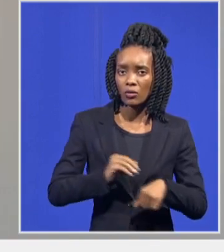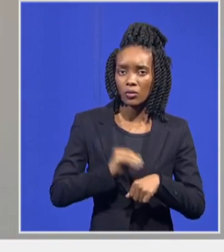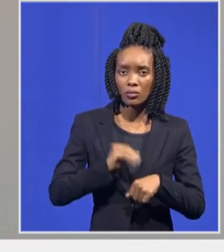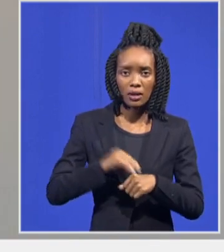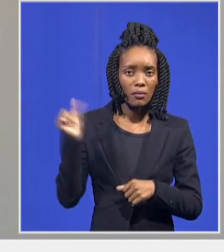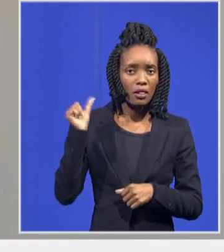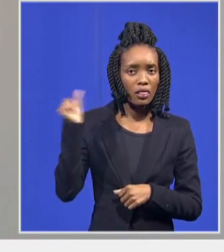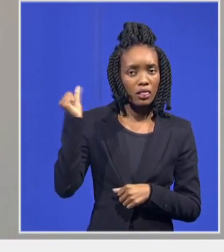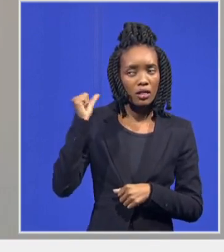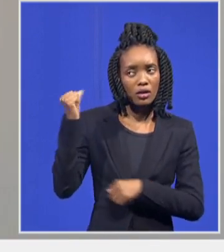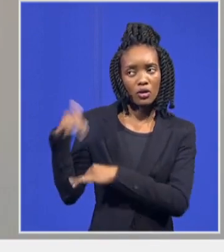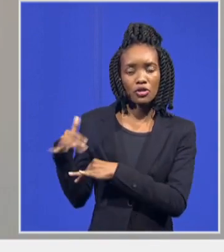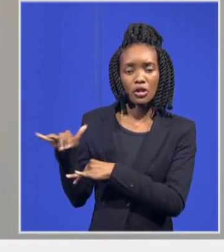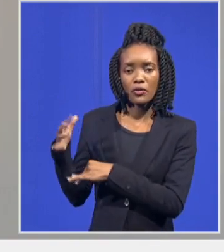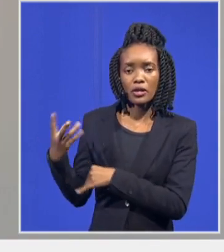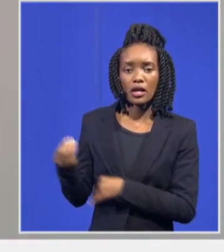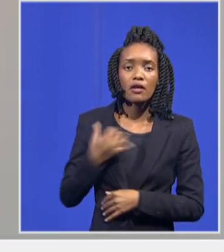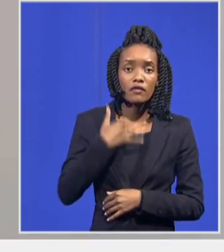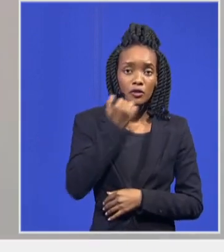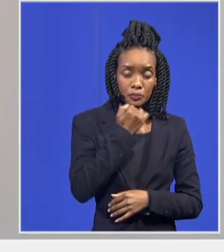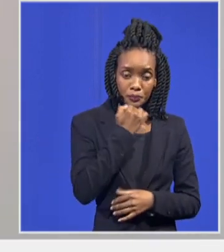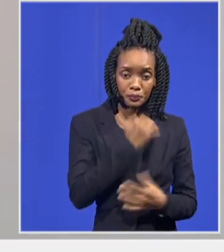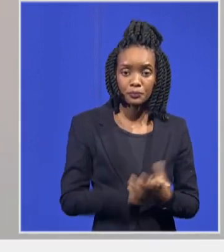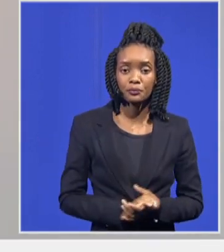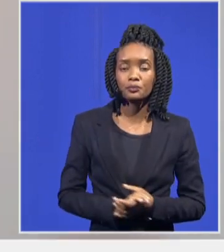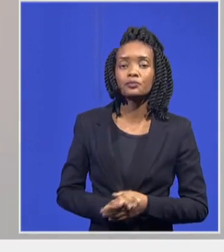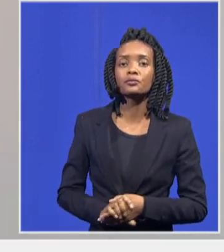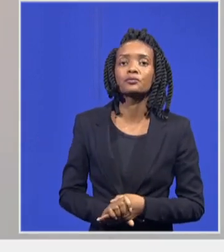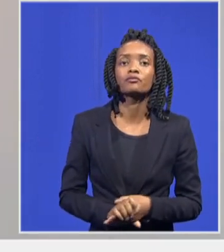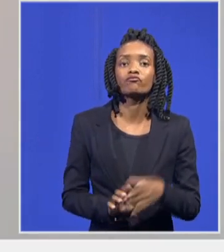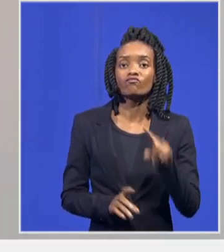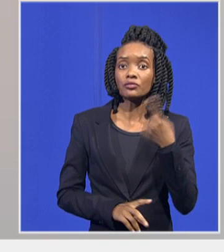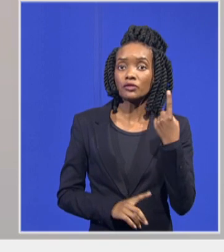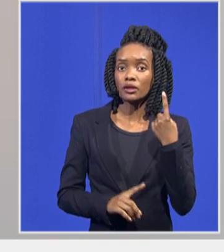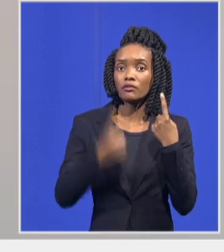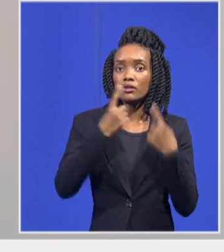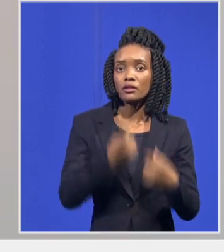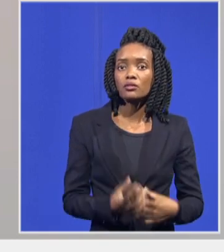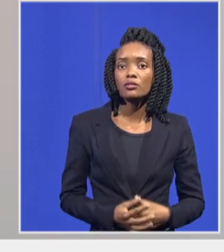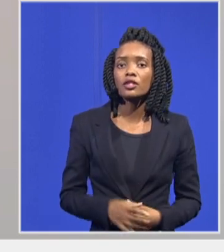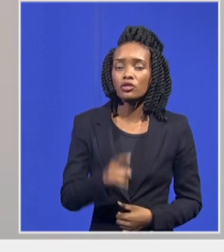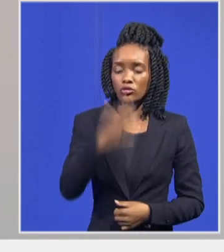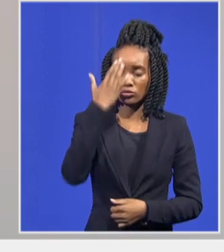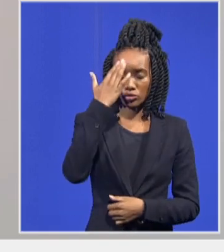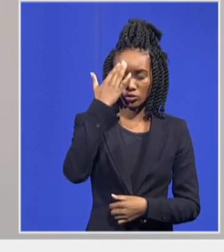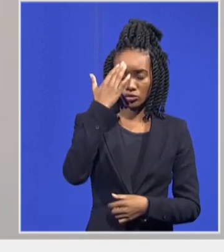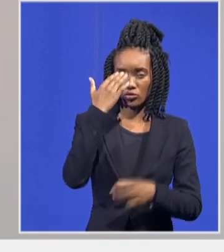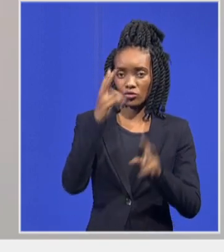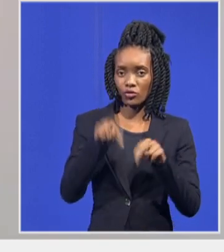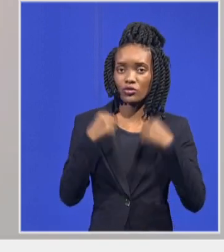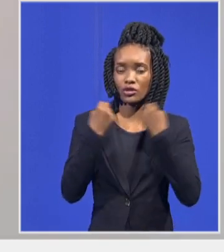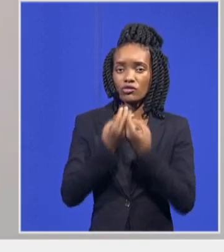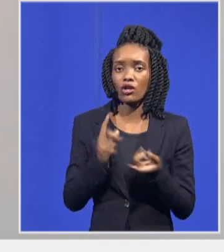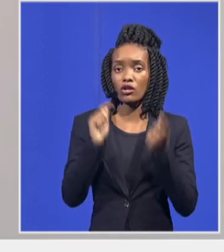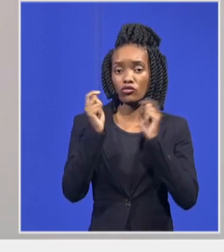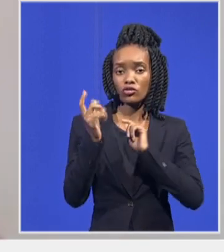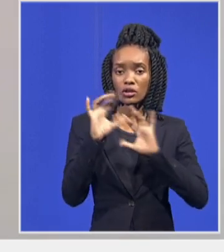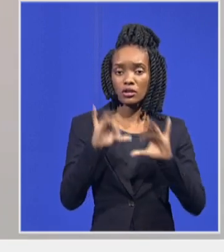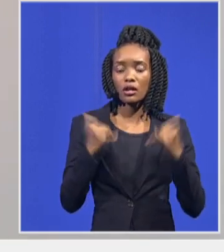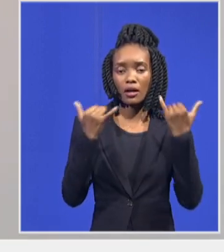apologies. On the first question, as many of you know, the National Transmission Company